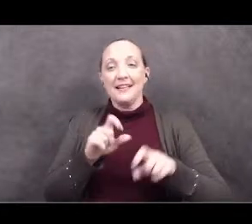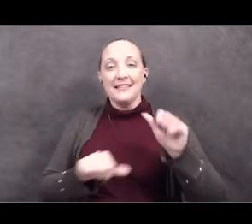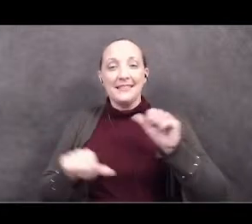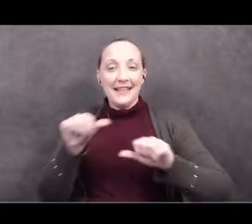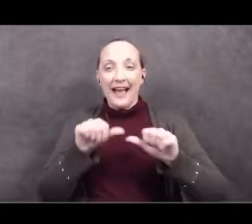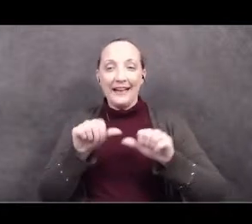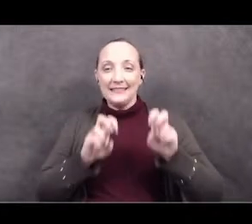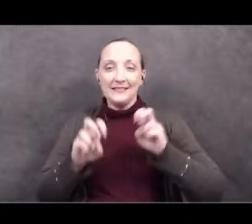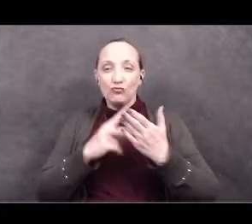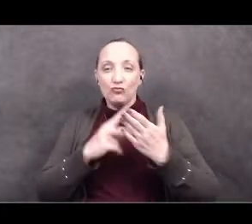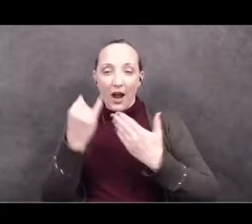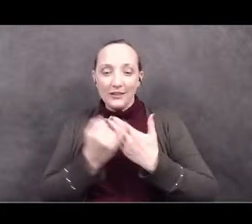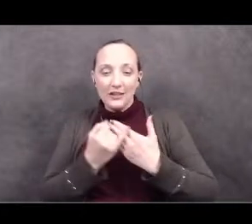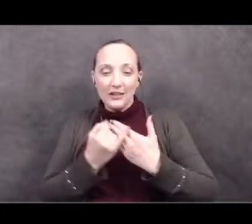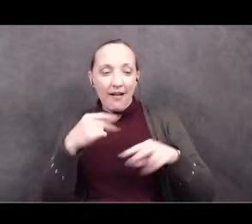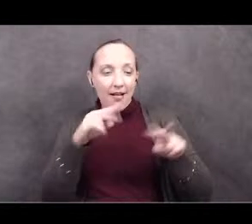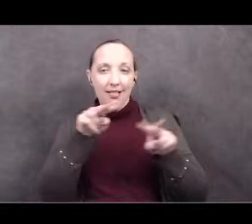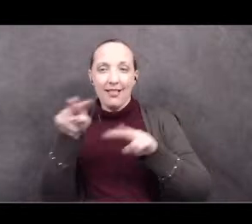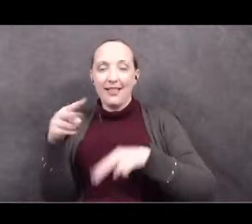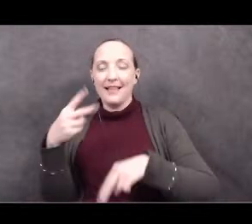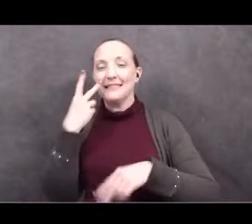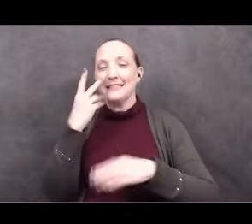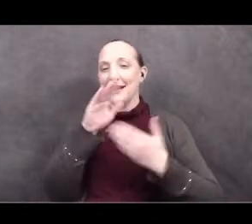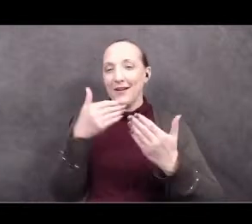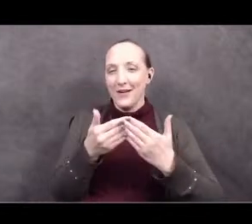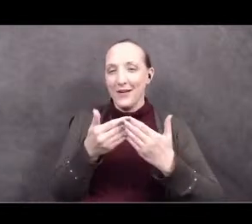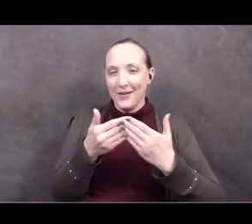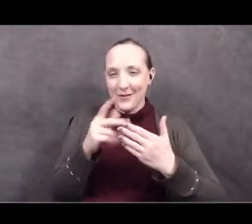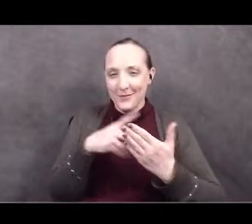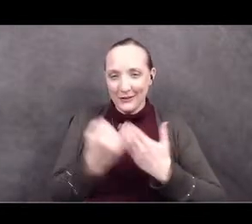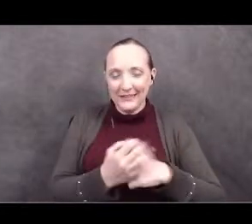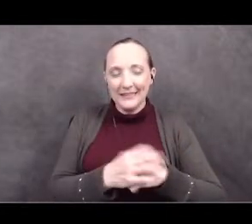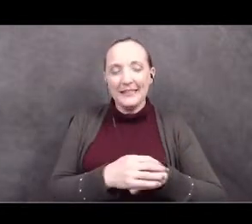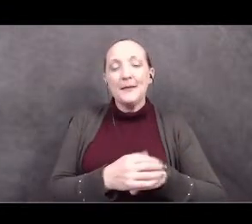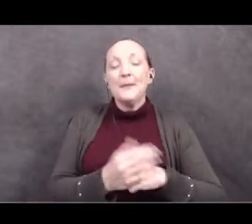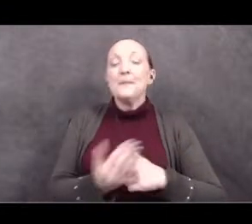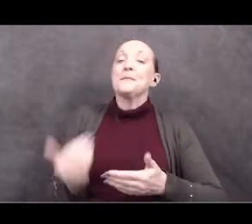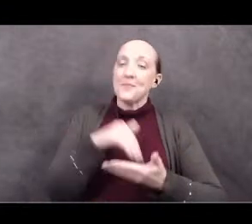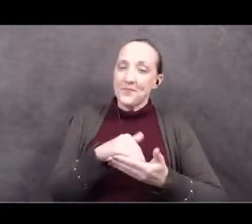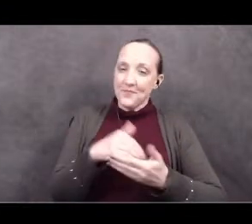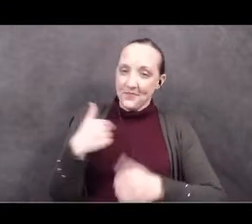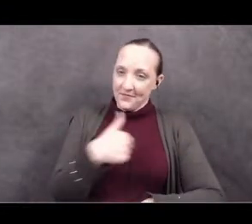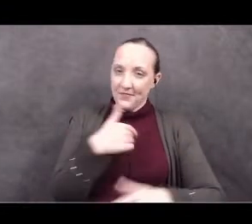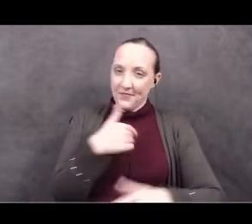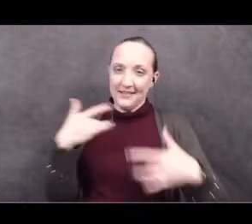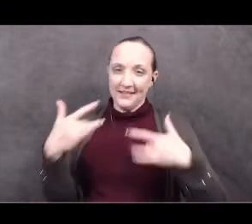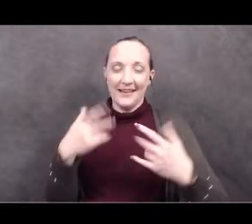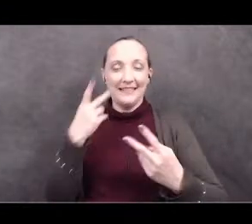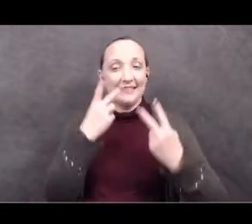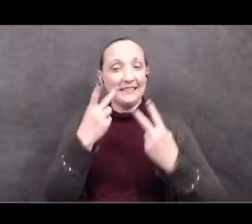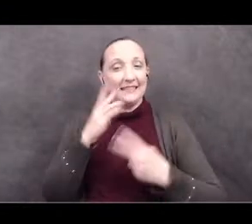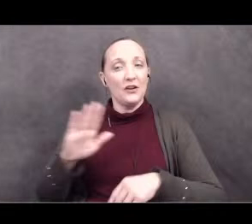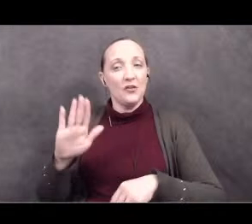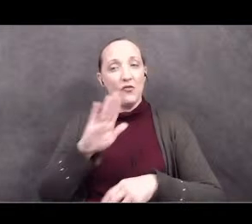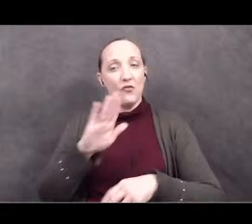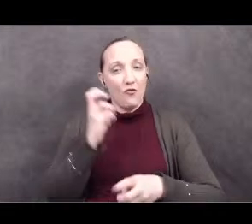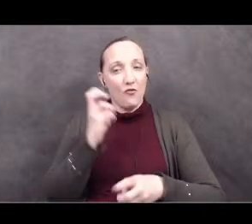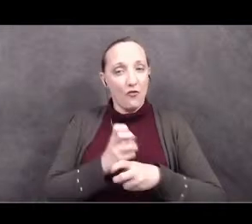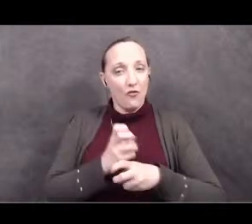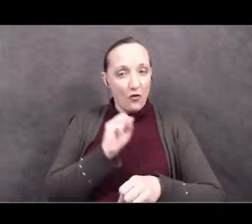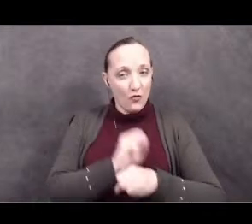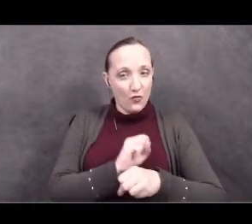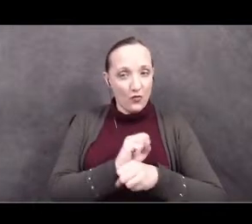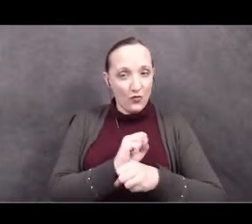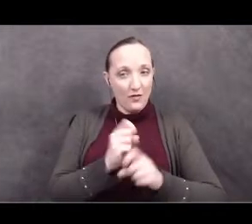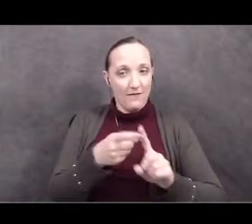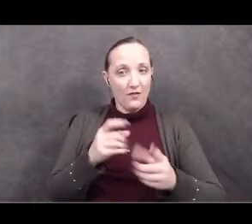seeing the the projects uh and so again we're we're really excited to show off the hard work uh uh that the students